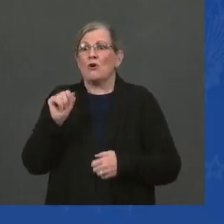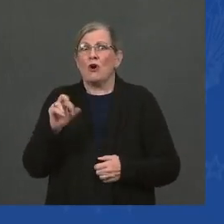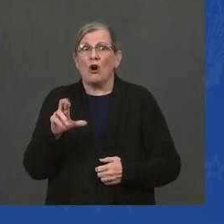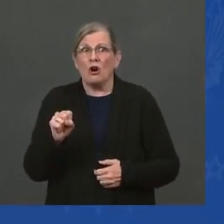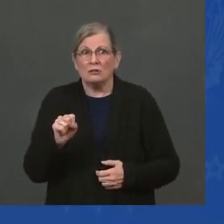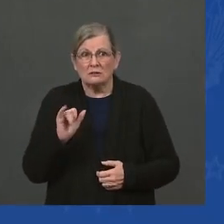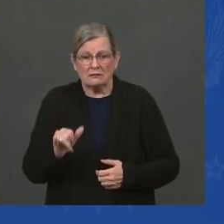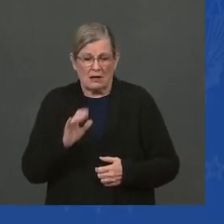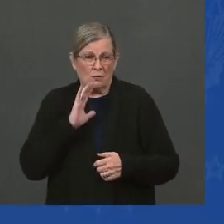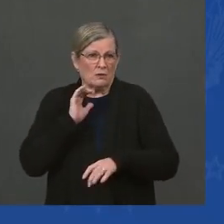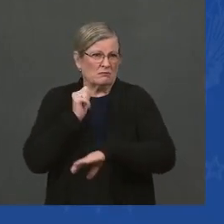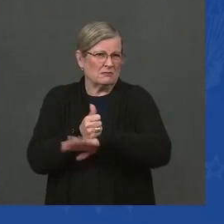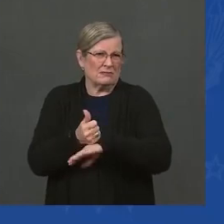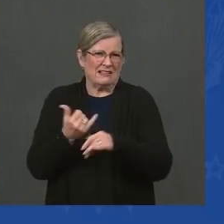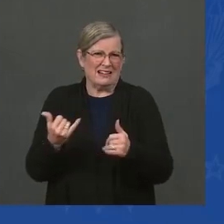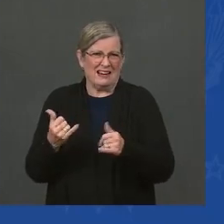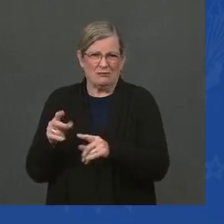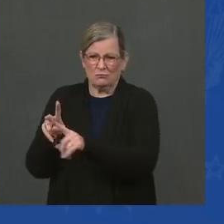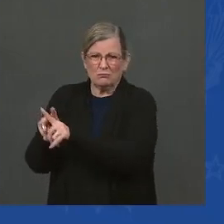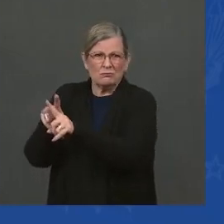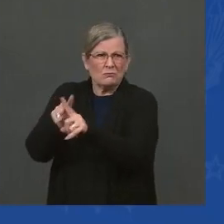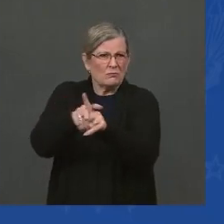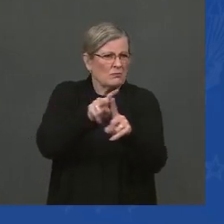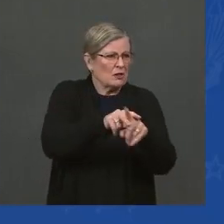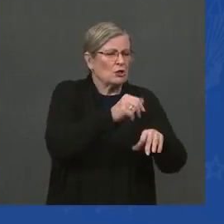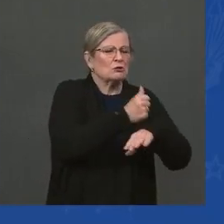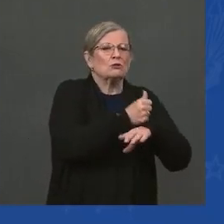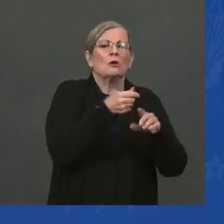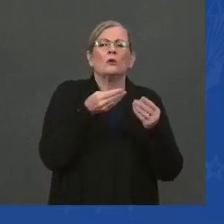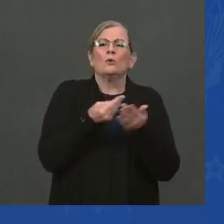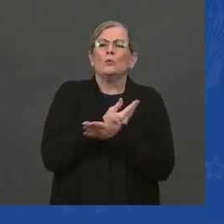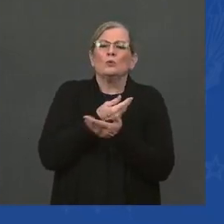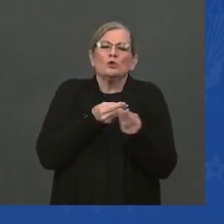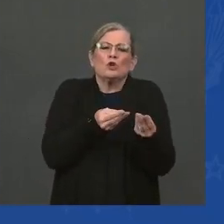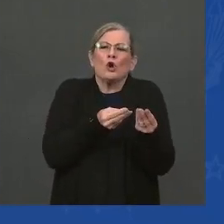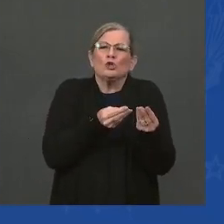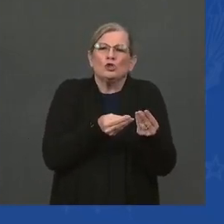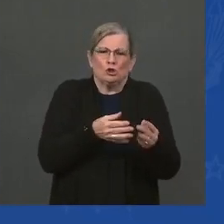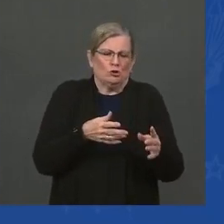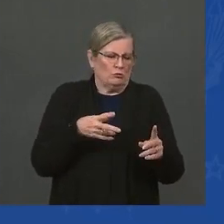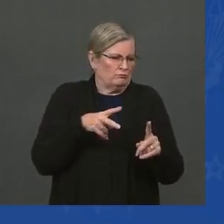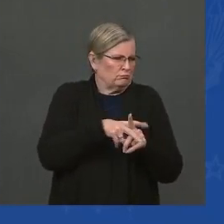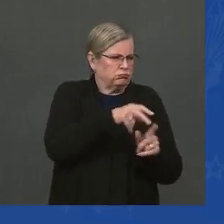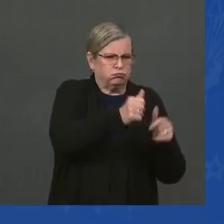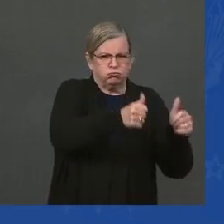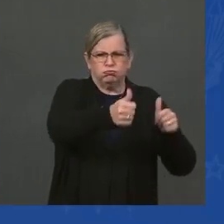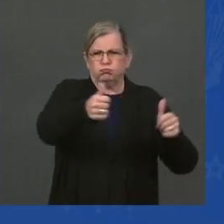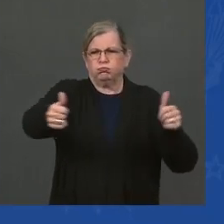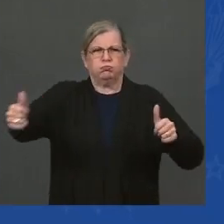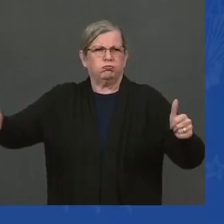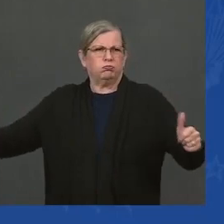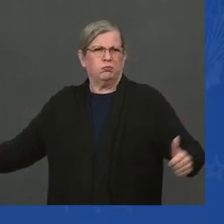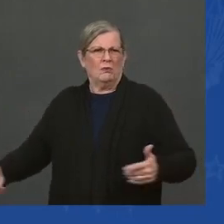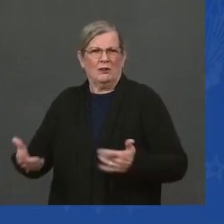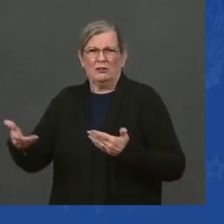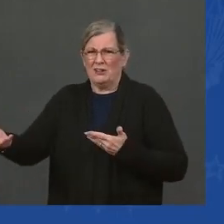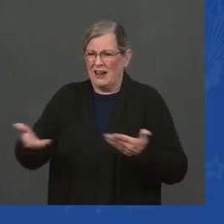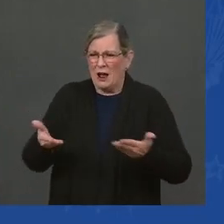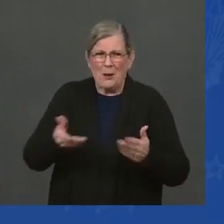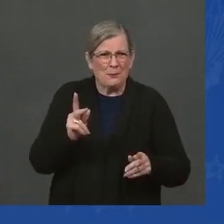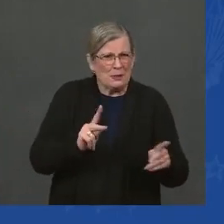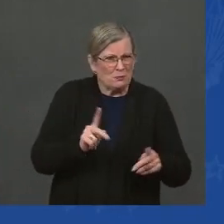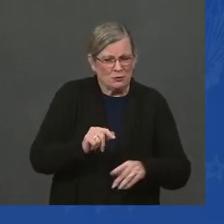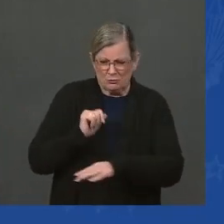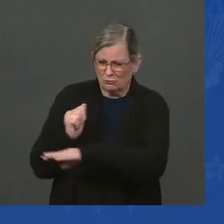competitiveness versus complacency. It's about making the world safer, cleaner, healthier, a place for our children and children all around the world